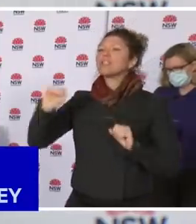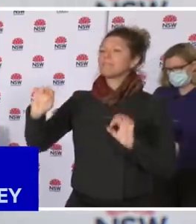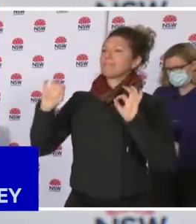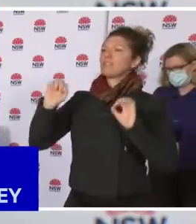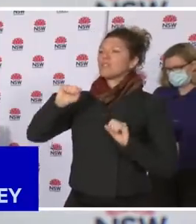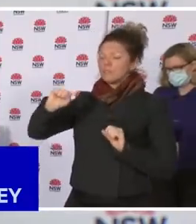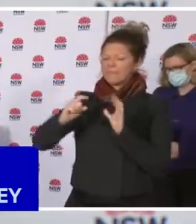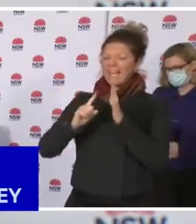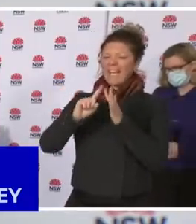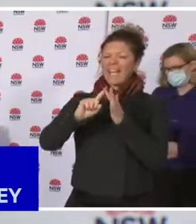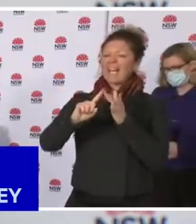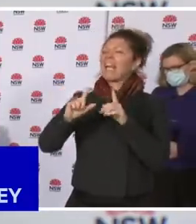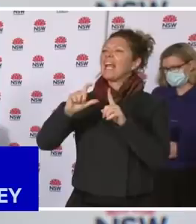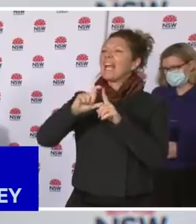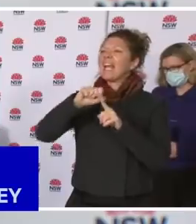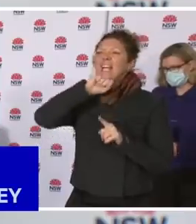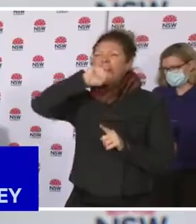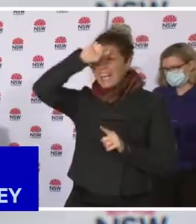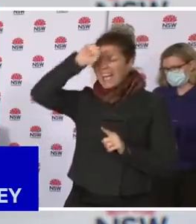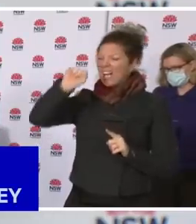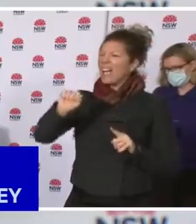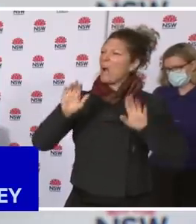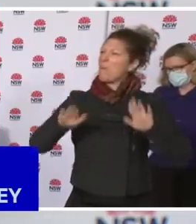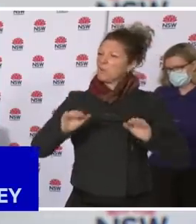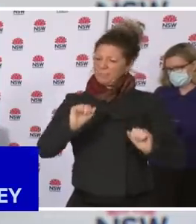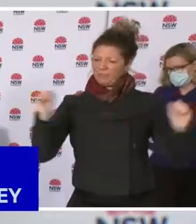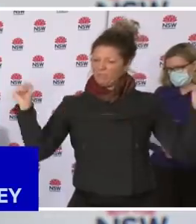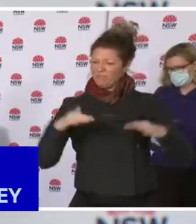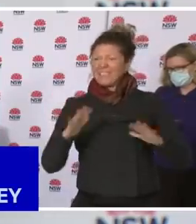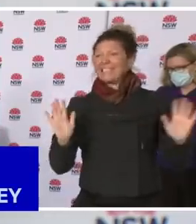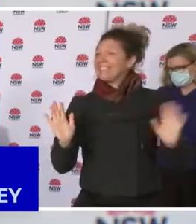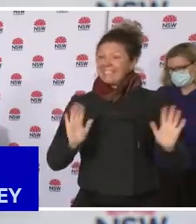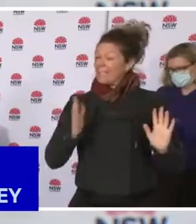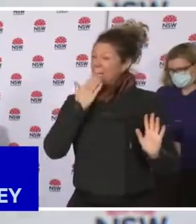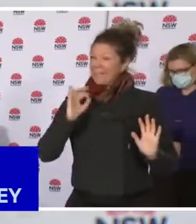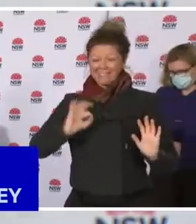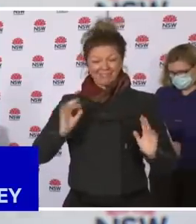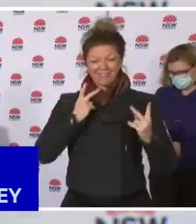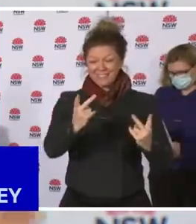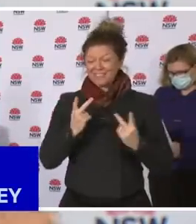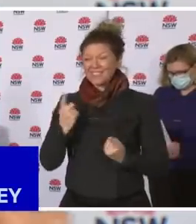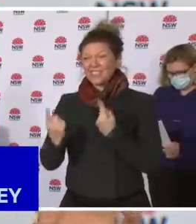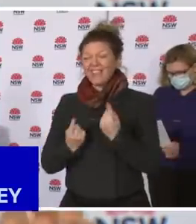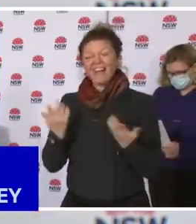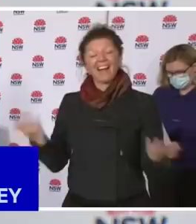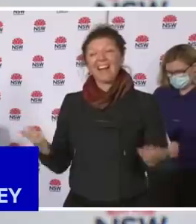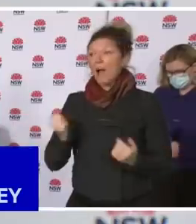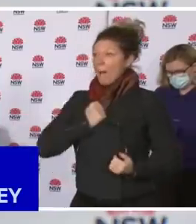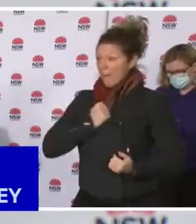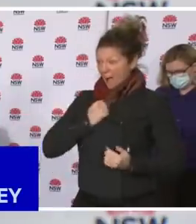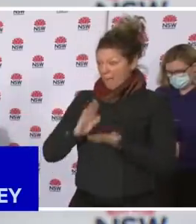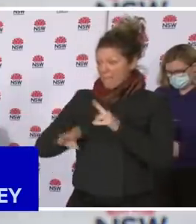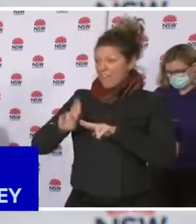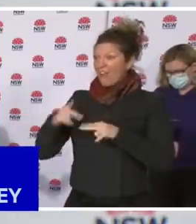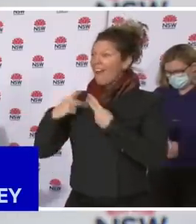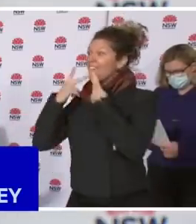ask families to please know, as hard as it is, I mean, I haven't seen my parents for a month, and I know that's very small compared to what a lot